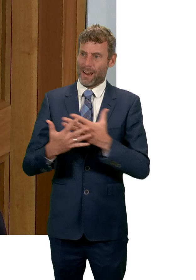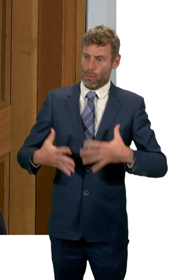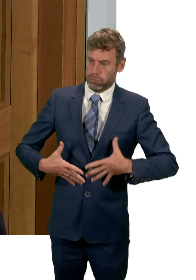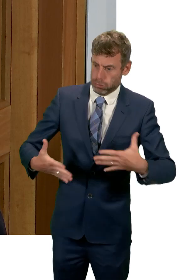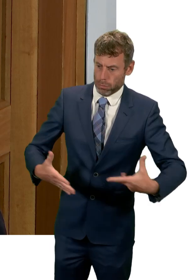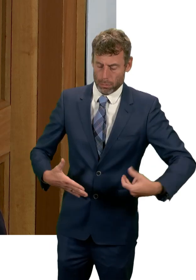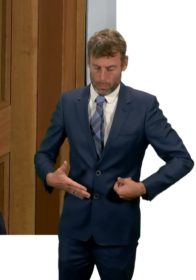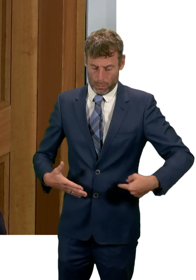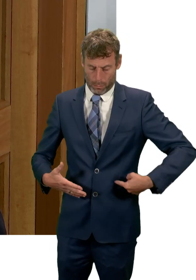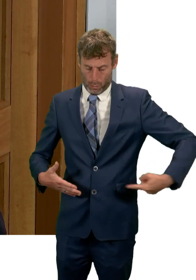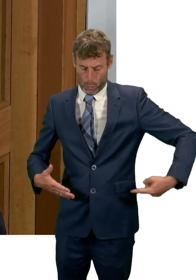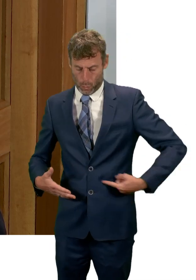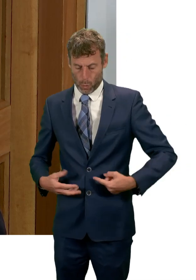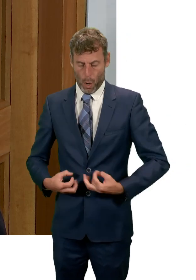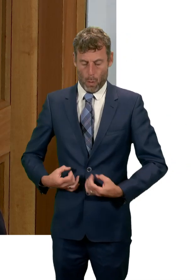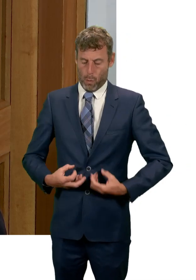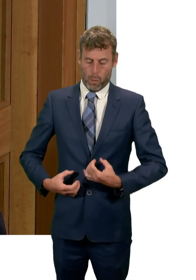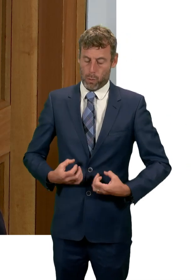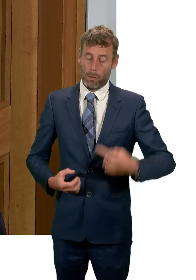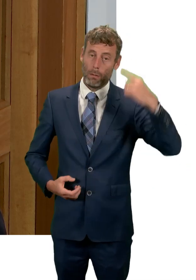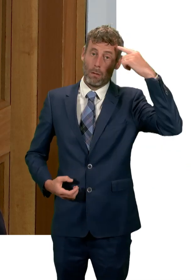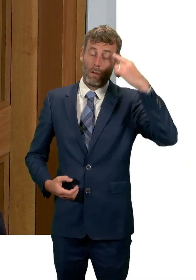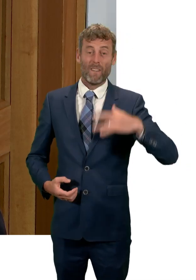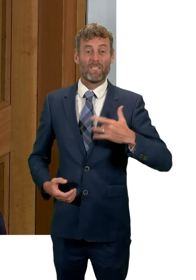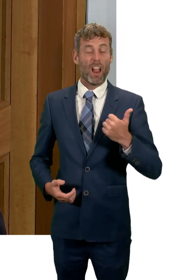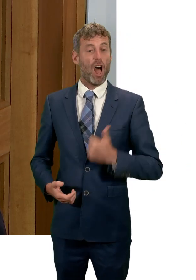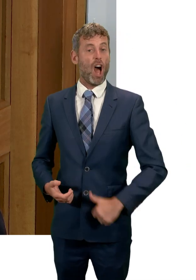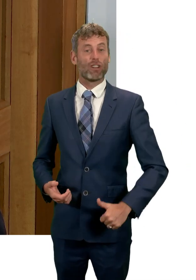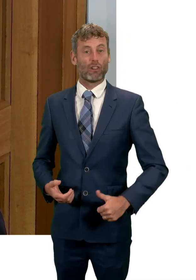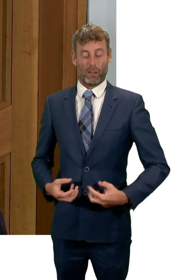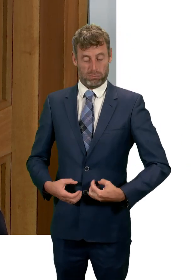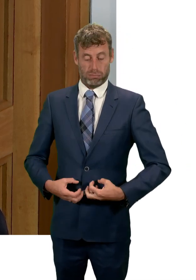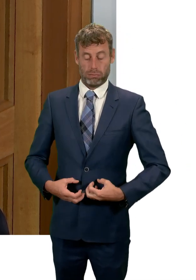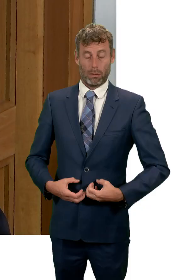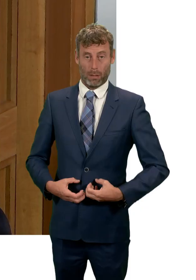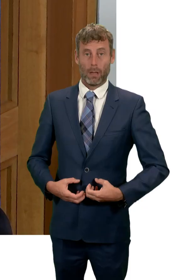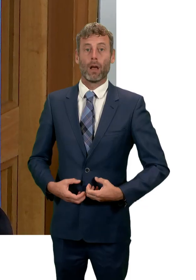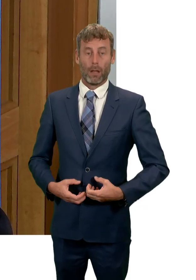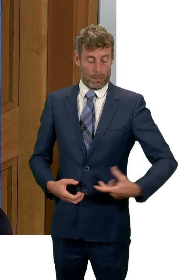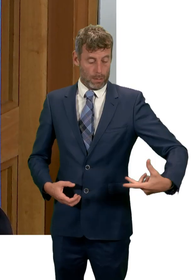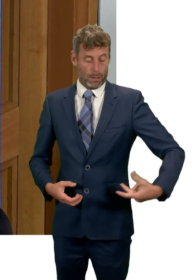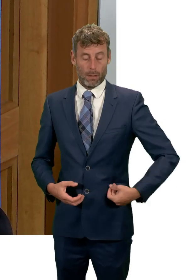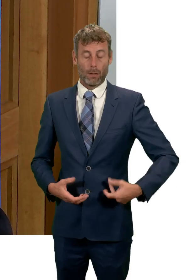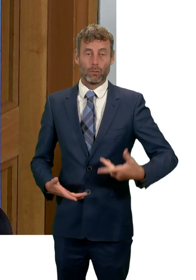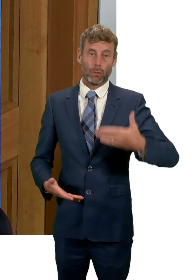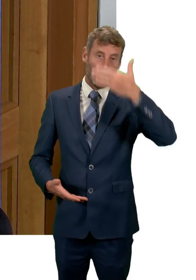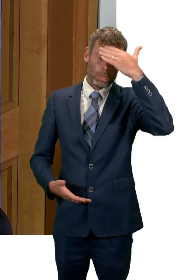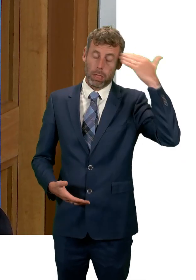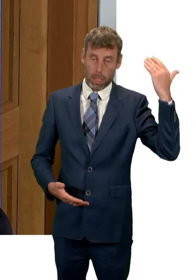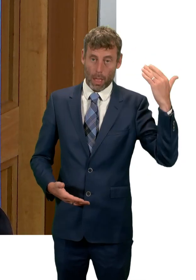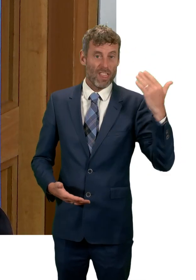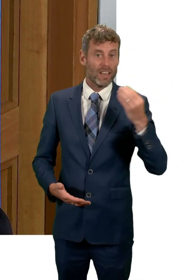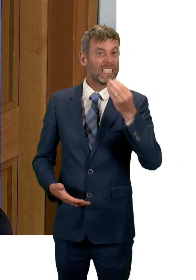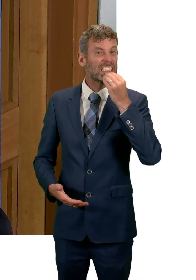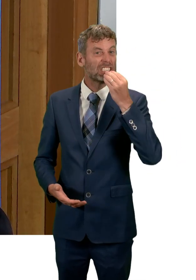gut hormones to make you feel or have less appetite. They only work for as long as you're taking the drug. So